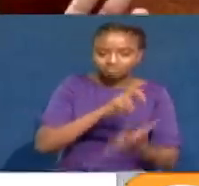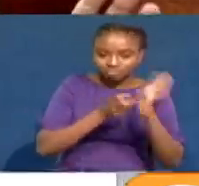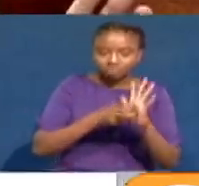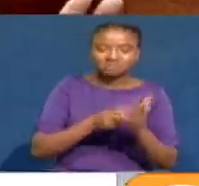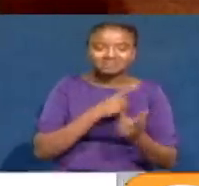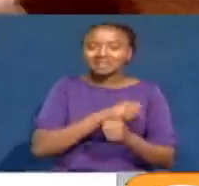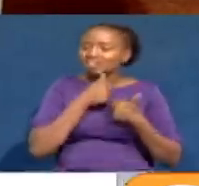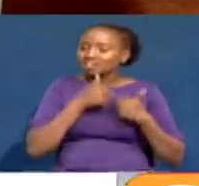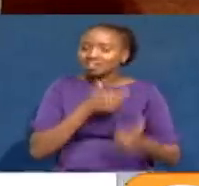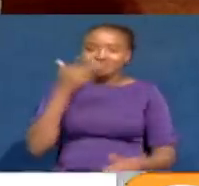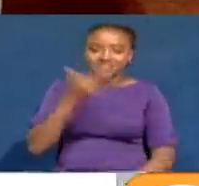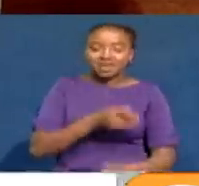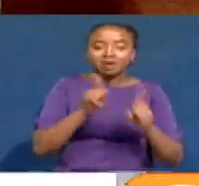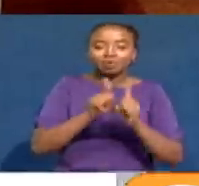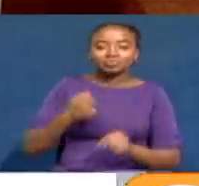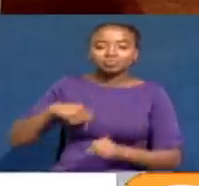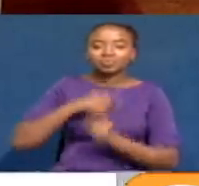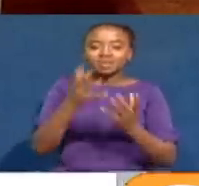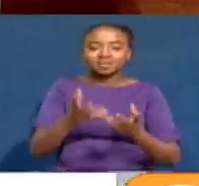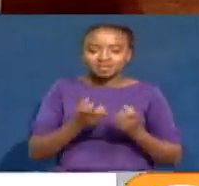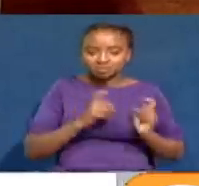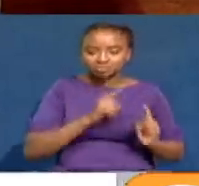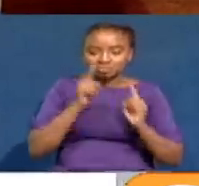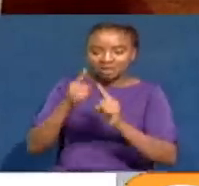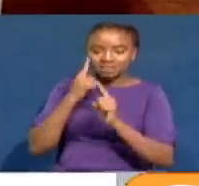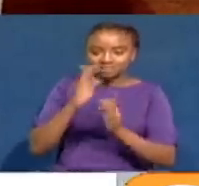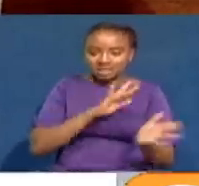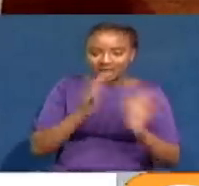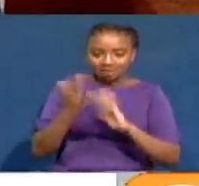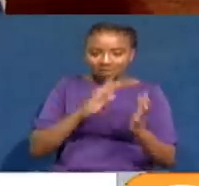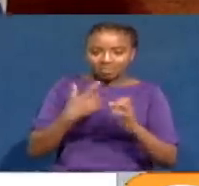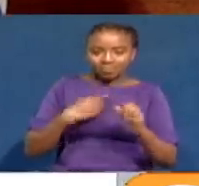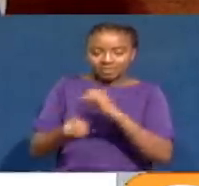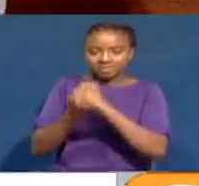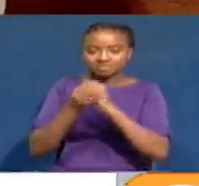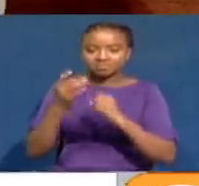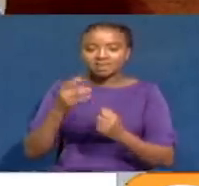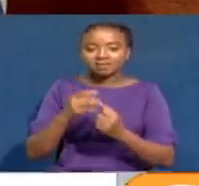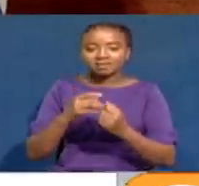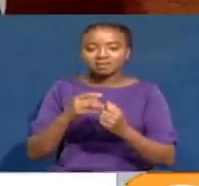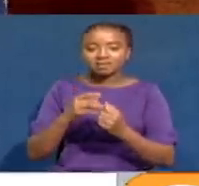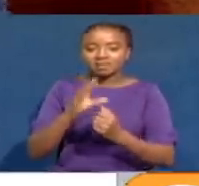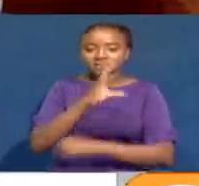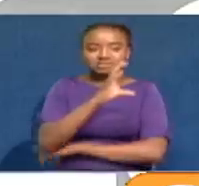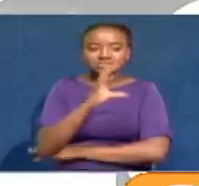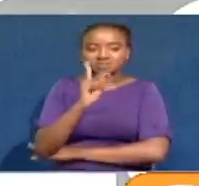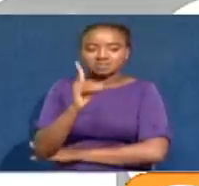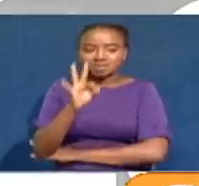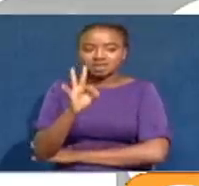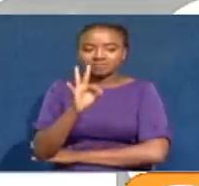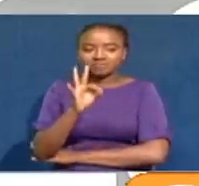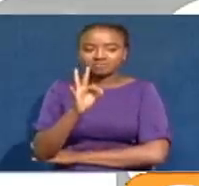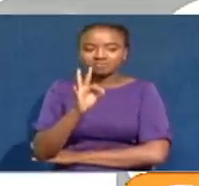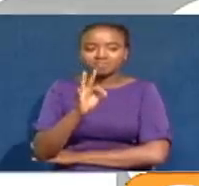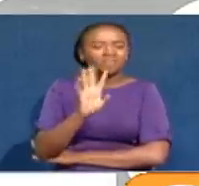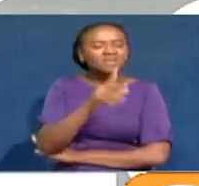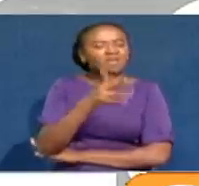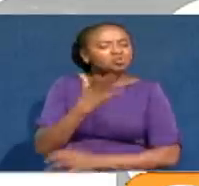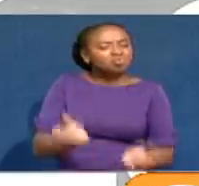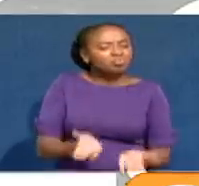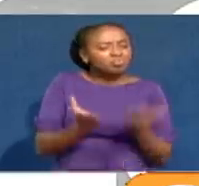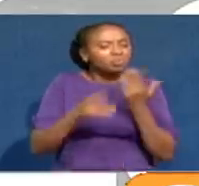even national government. Let us come to the way we articulate and the way we expect our bursaries, our CDA. Let me finish here, Jeff.